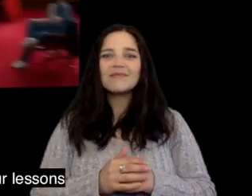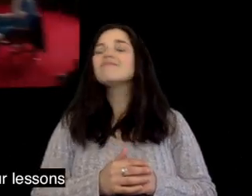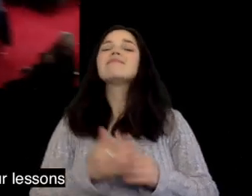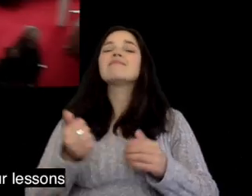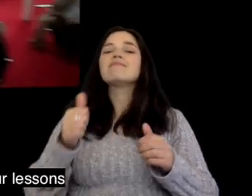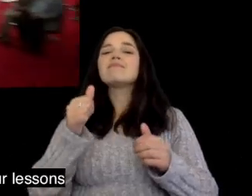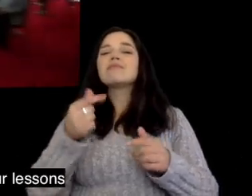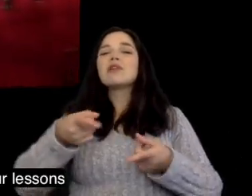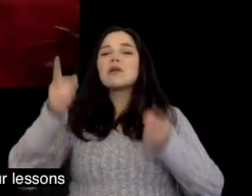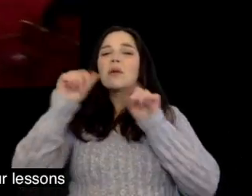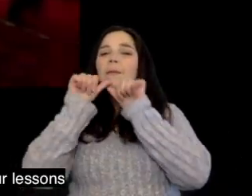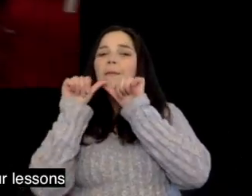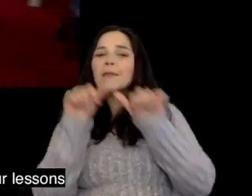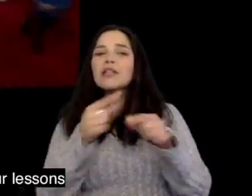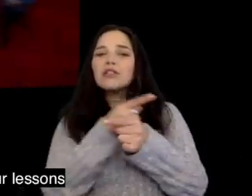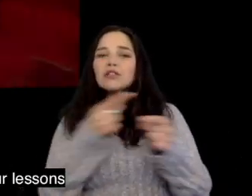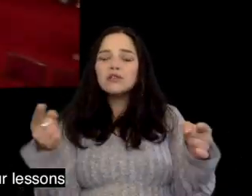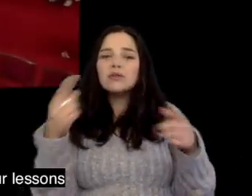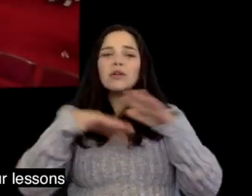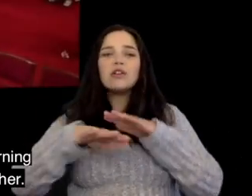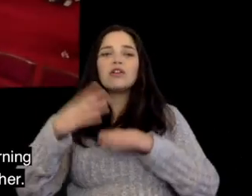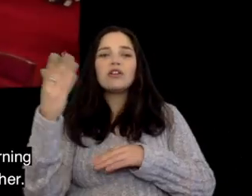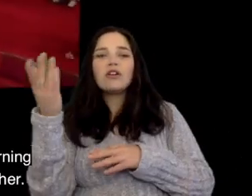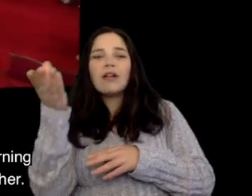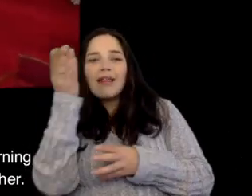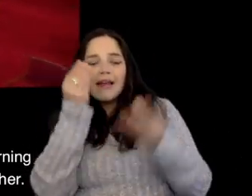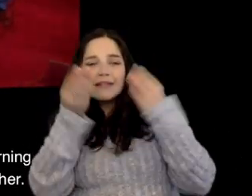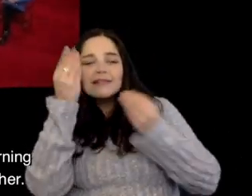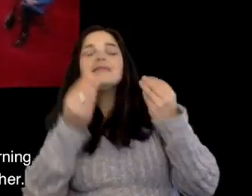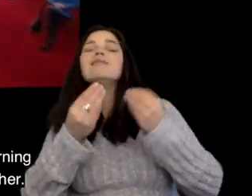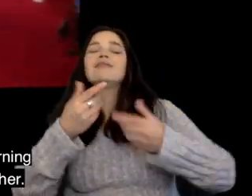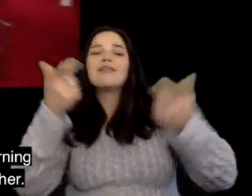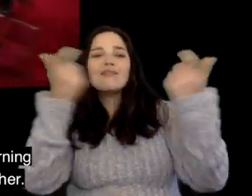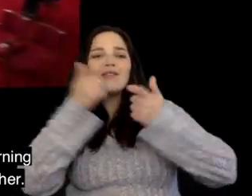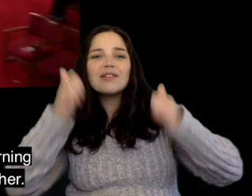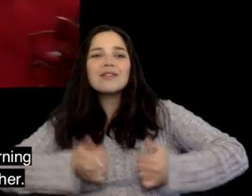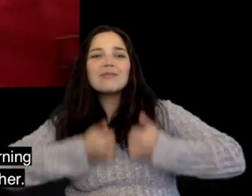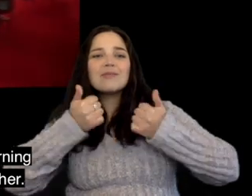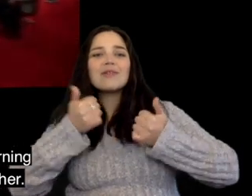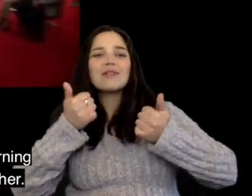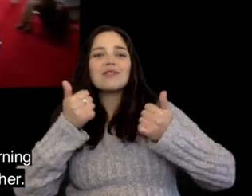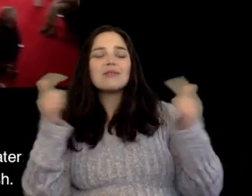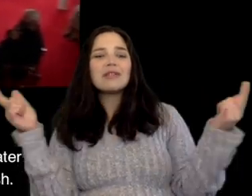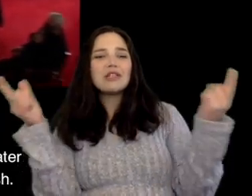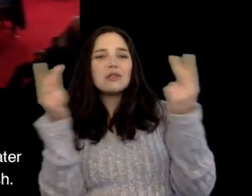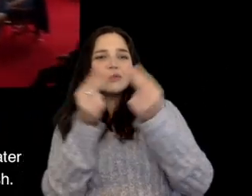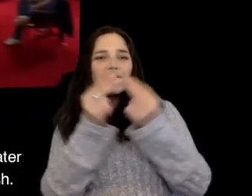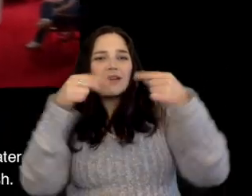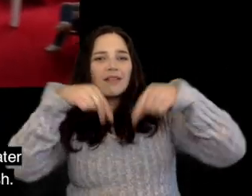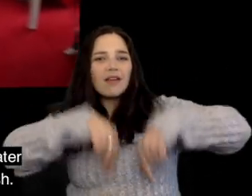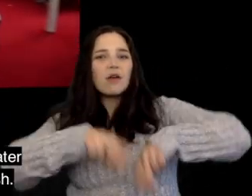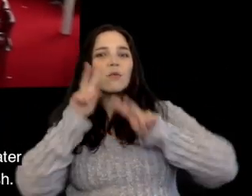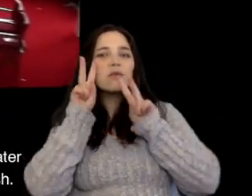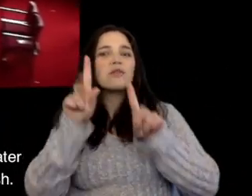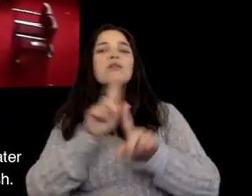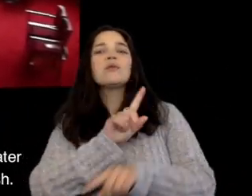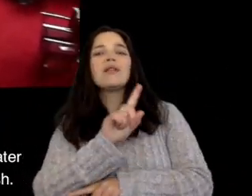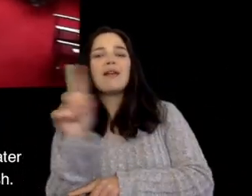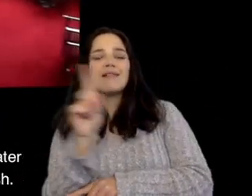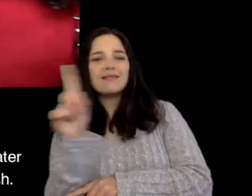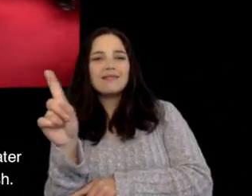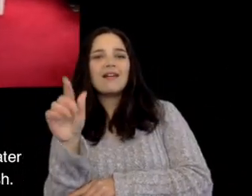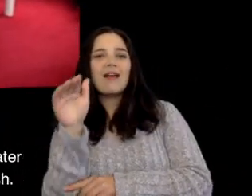May God bless you in your lessons and your fun this morning and just being together. And we'll see you